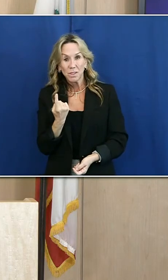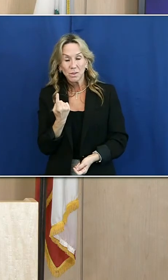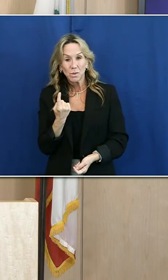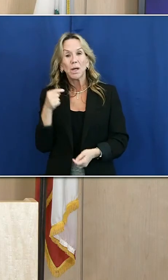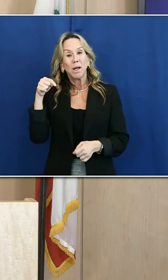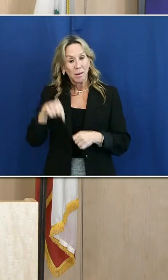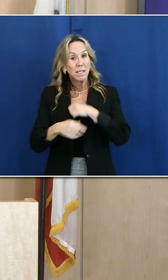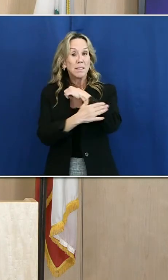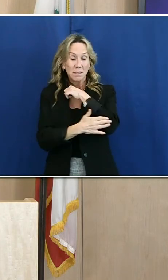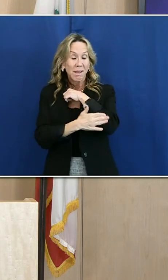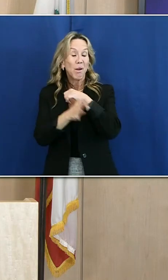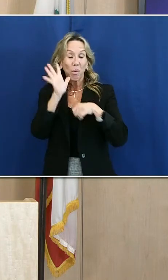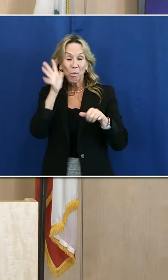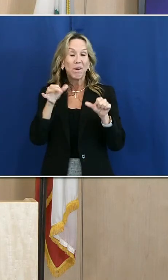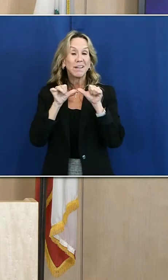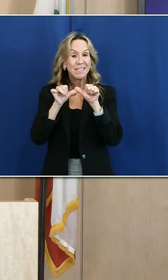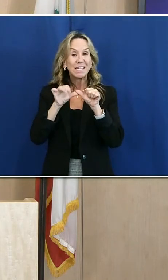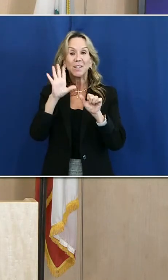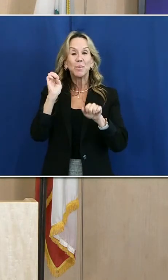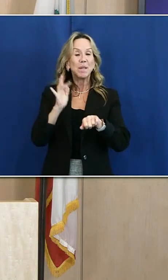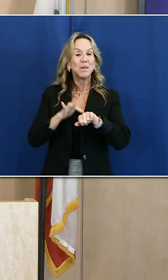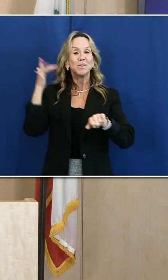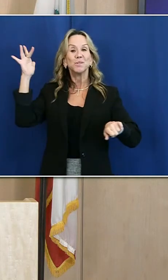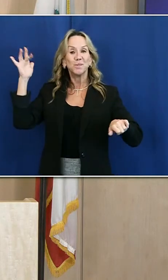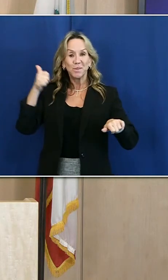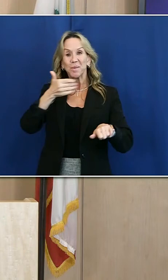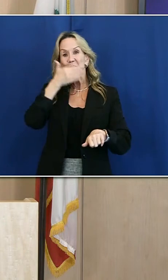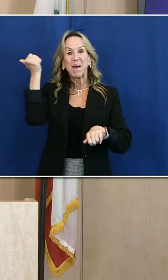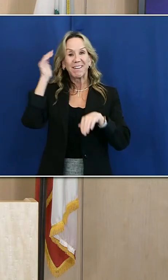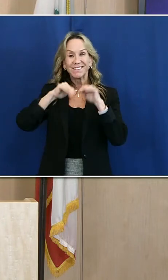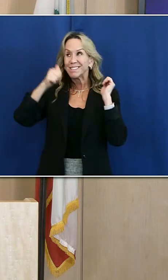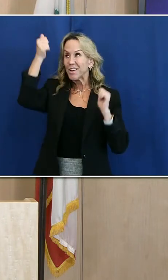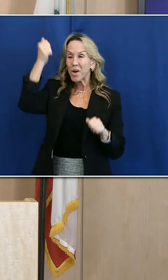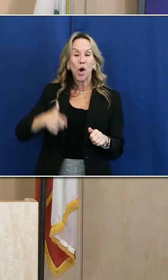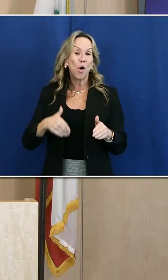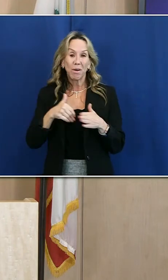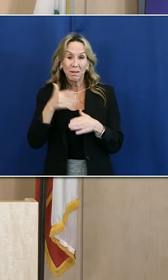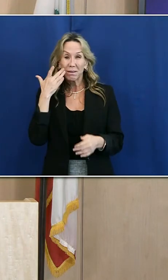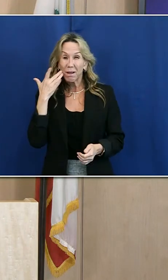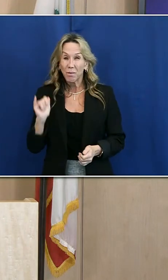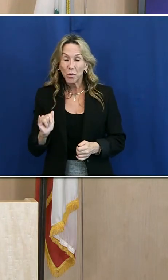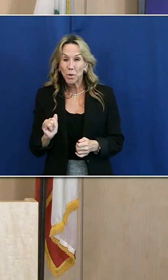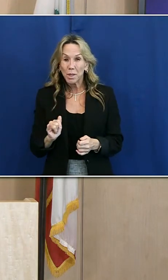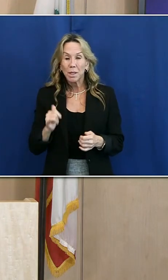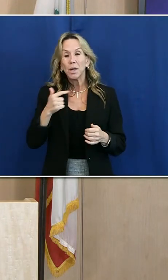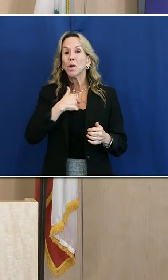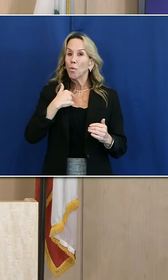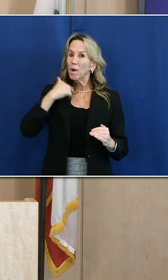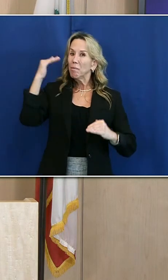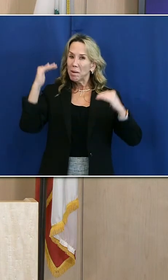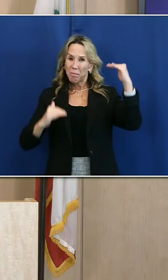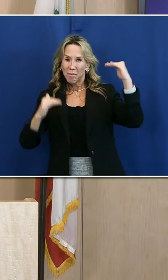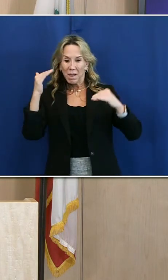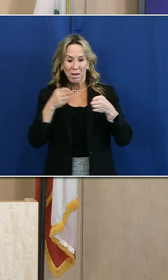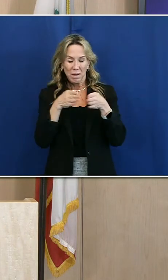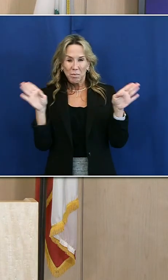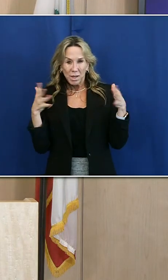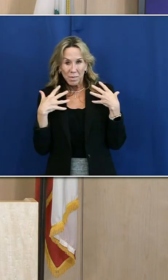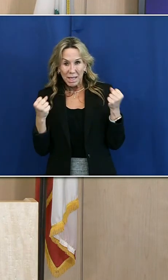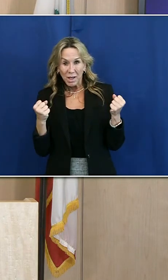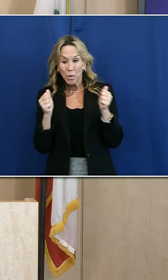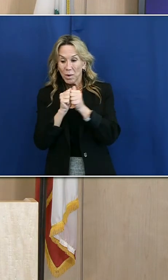will continue to be the shining light that it is across the state with respect to our ability to balance public health and safety